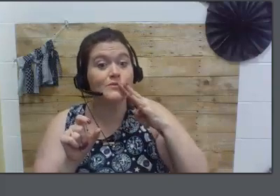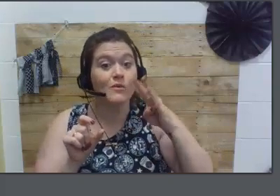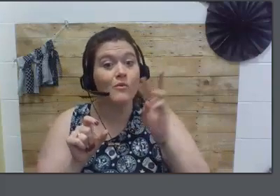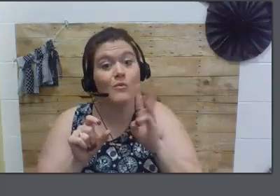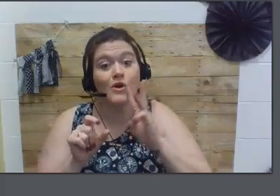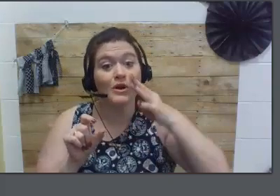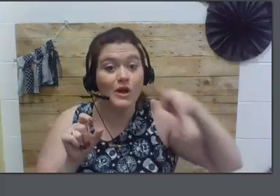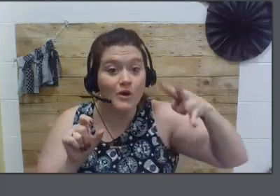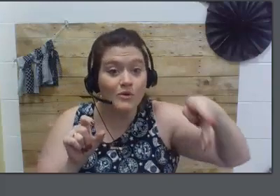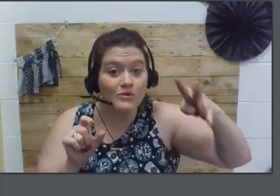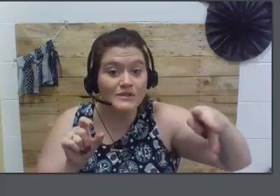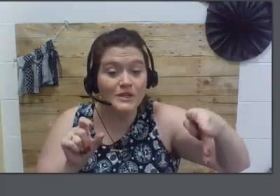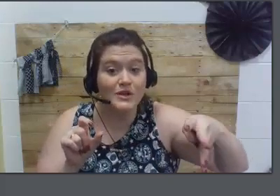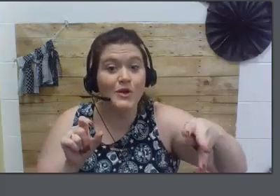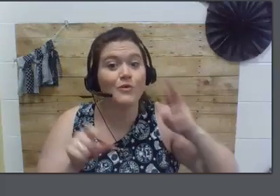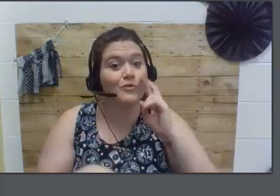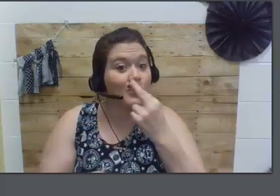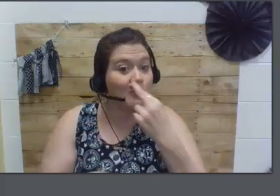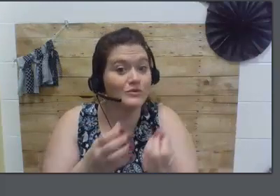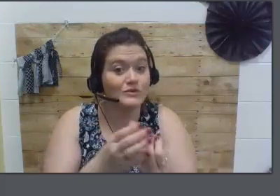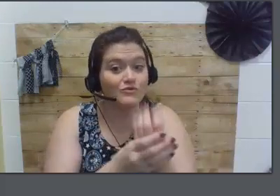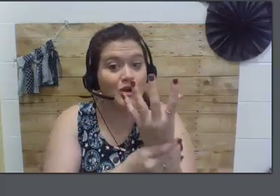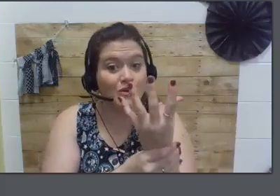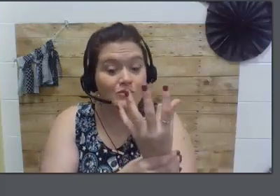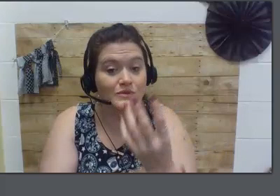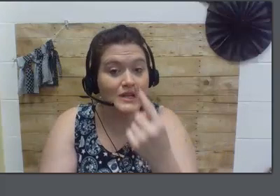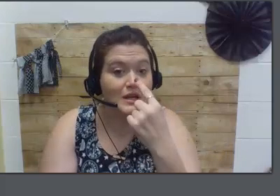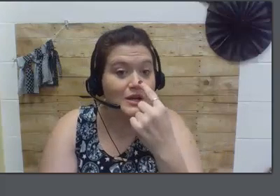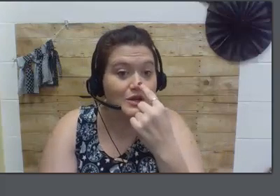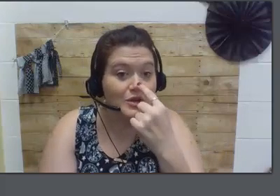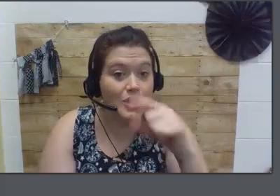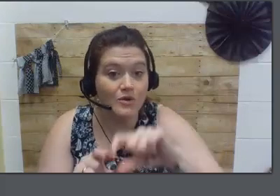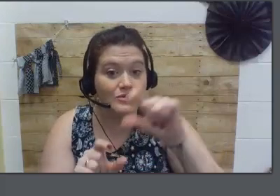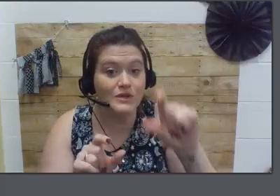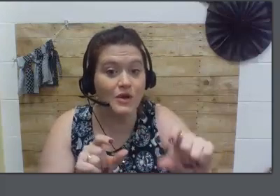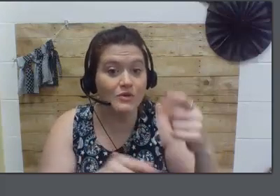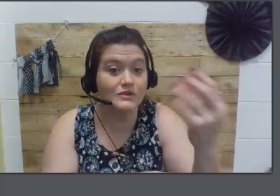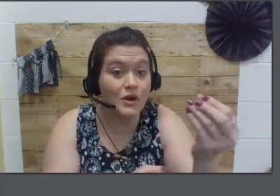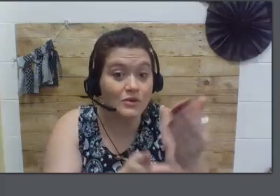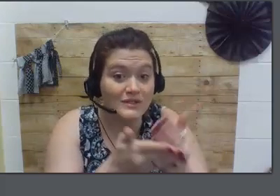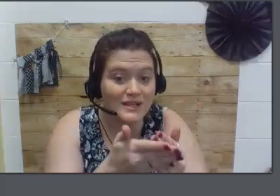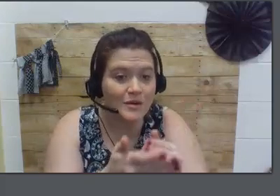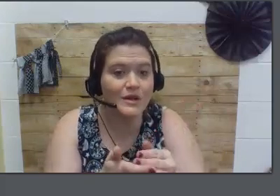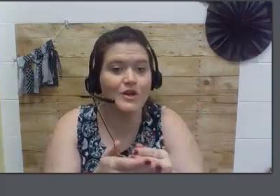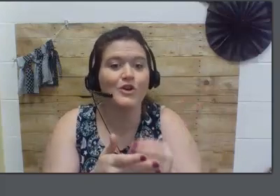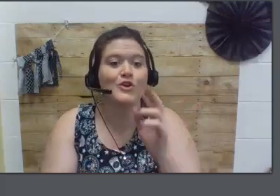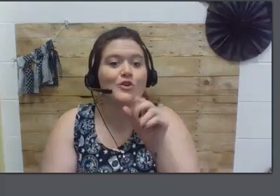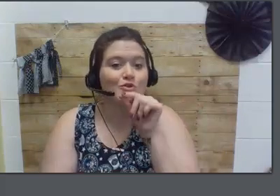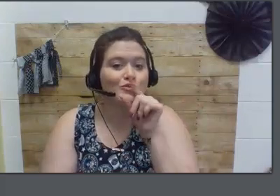hose goes, rose grows, nose hose goes